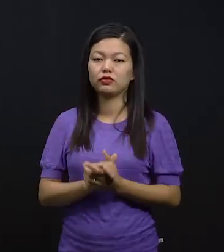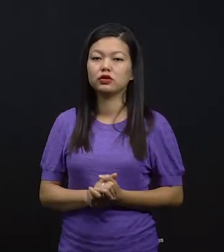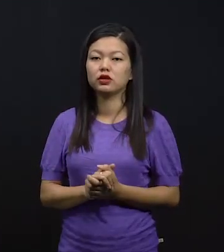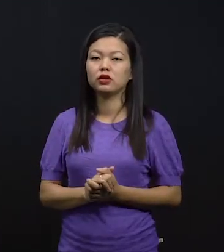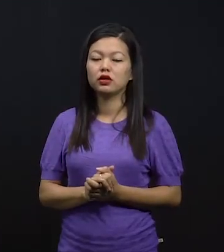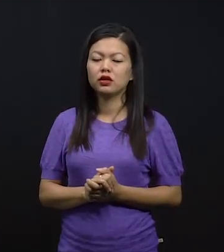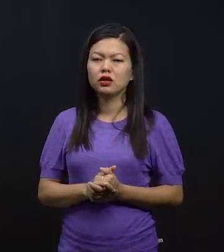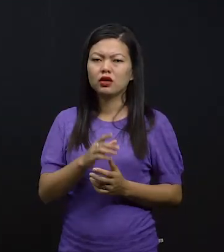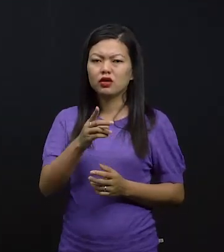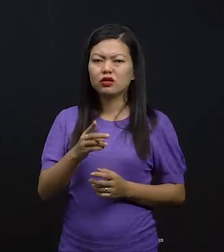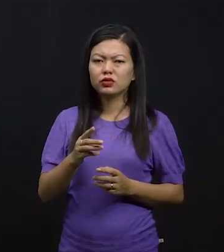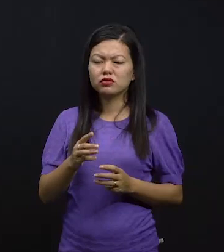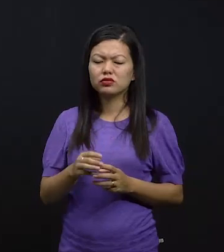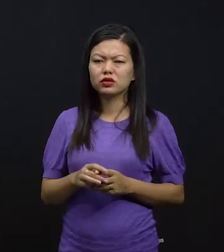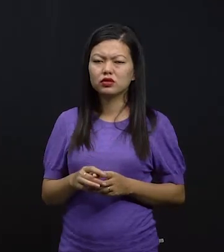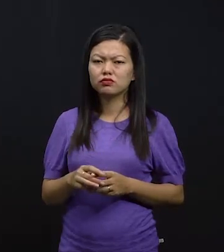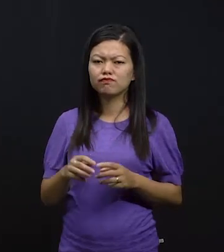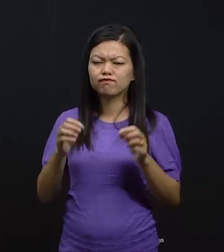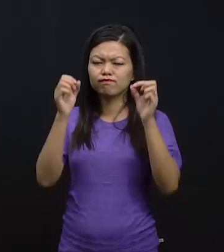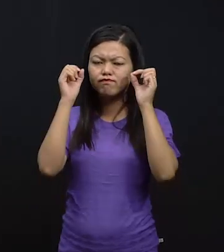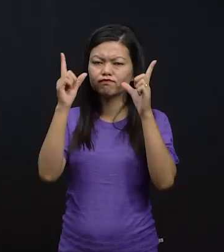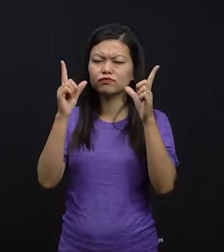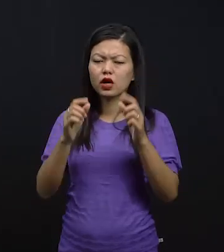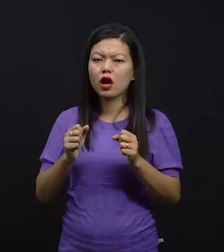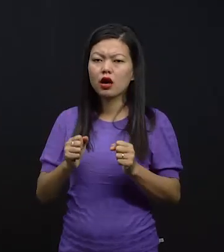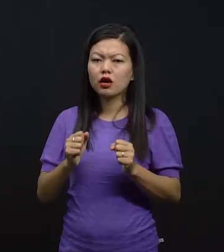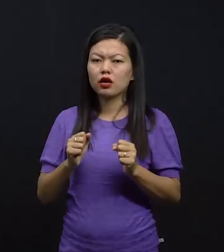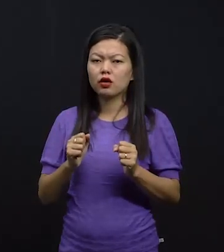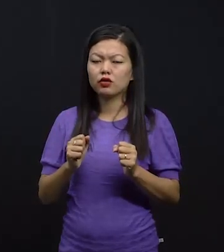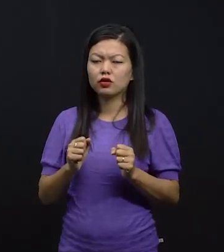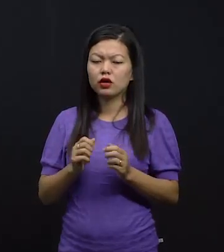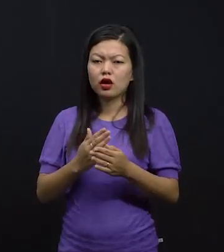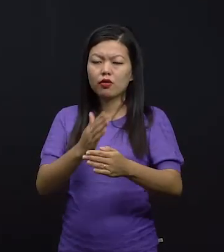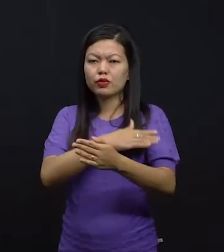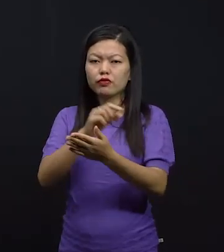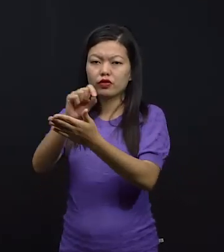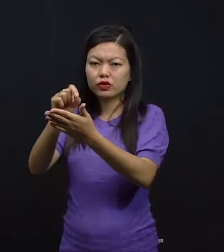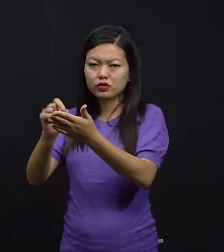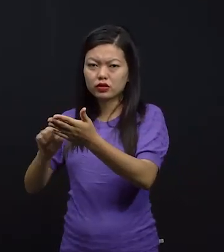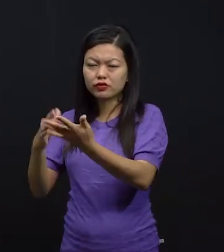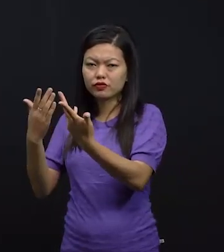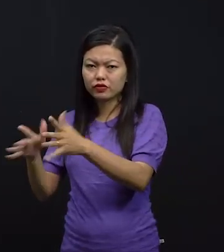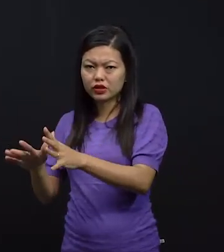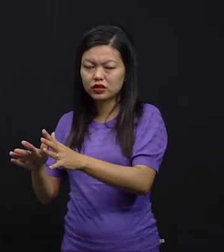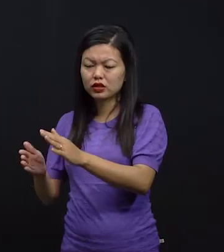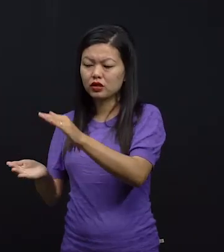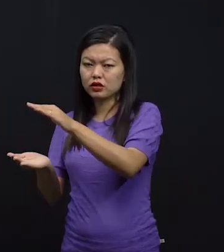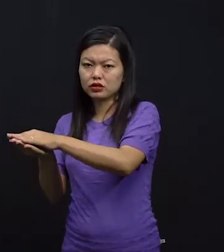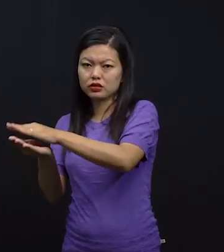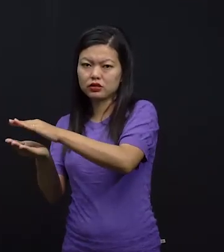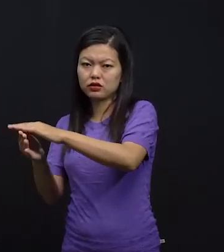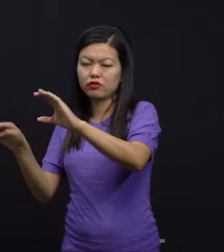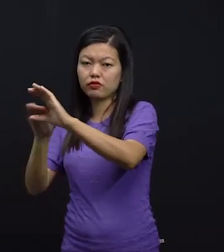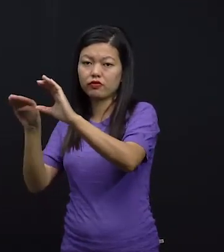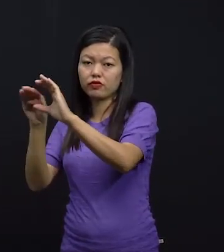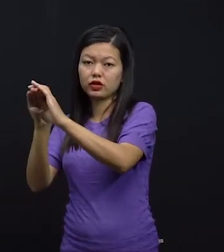be wondering, if all his writings were burnt, how could a poem like The Wind Hover could be published again? It is